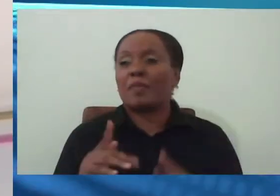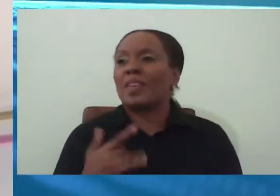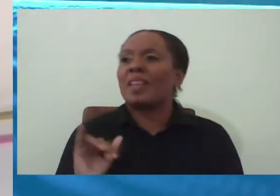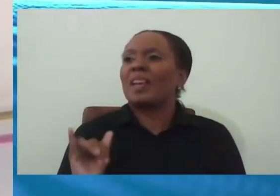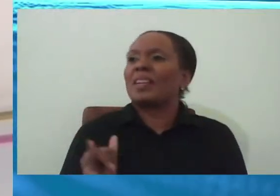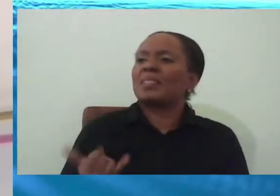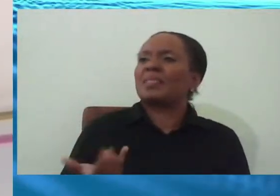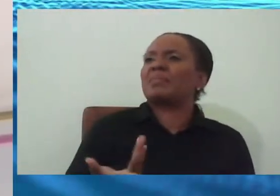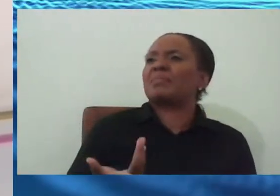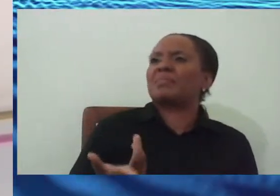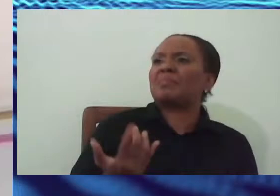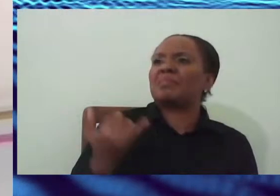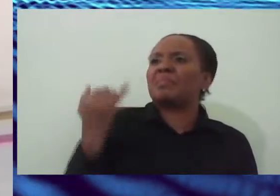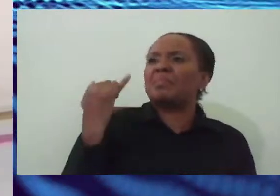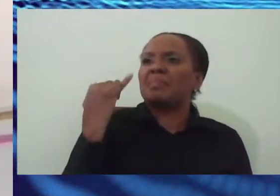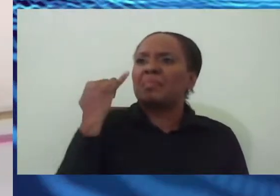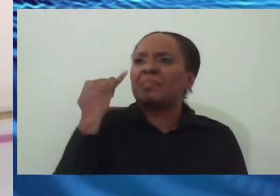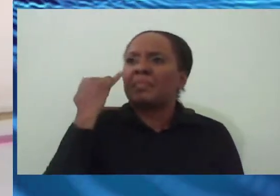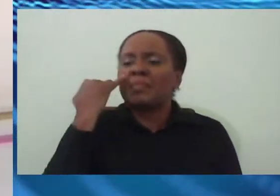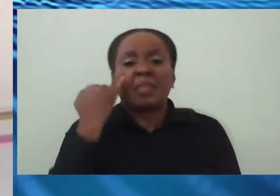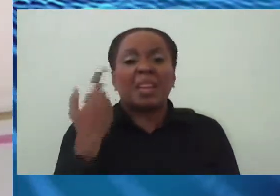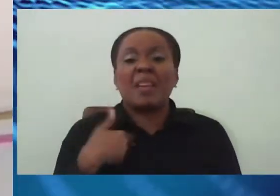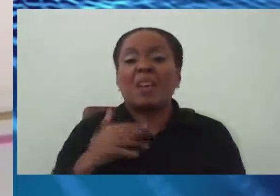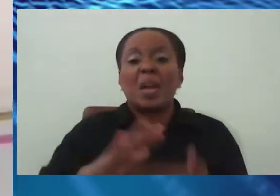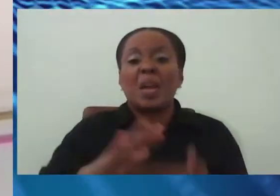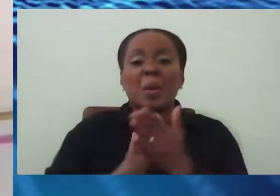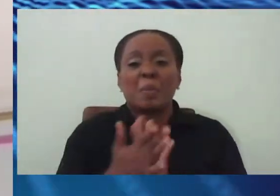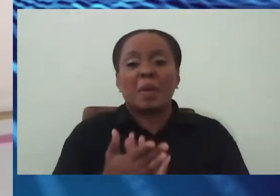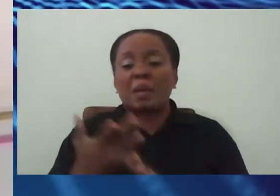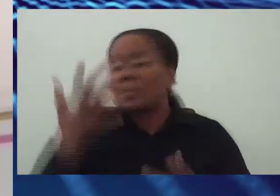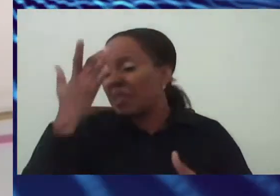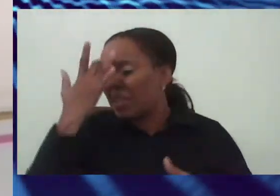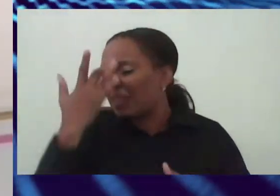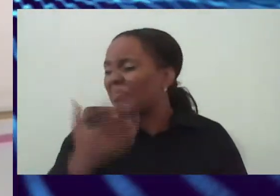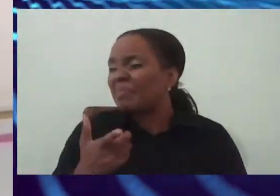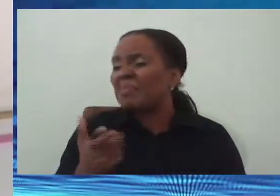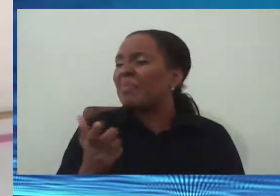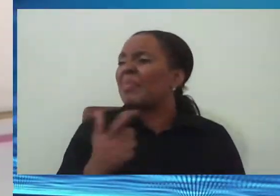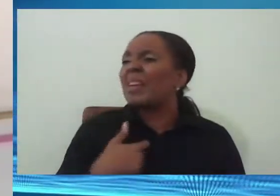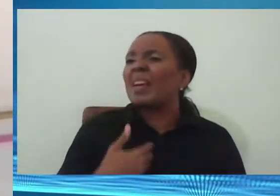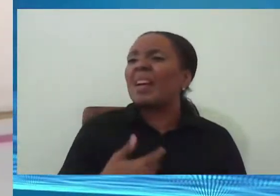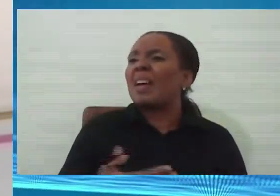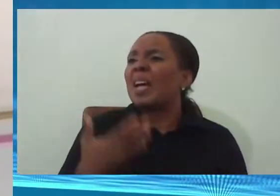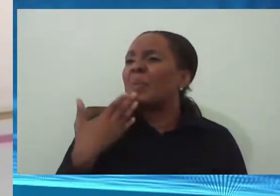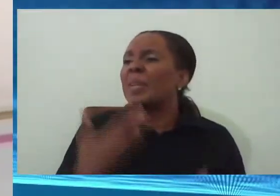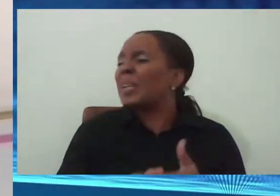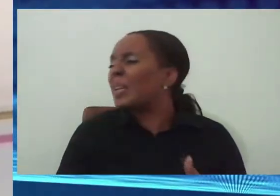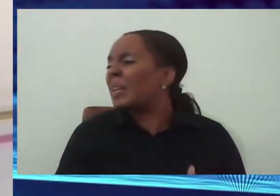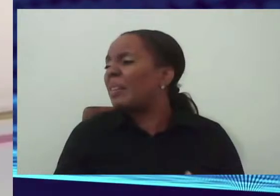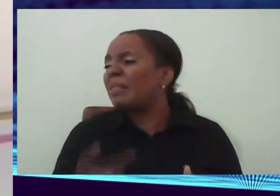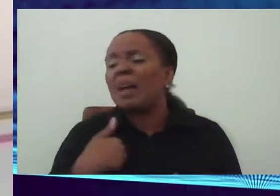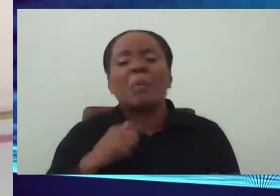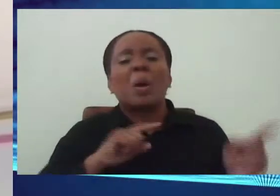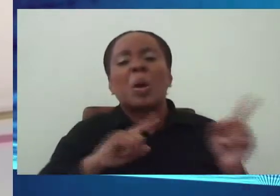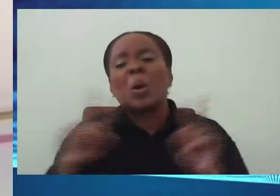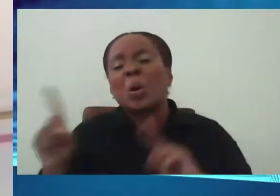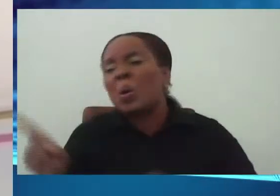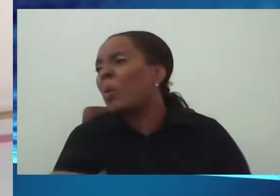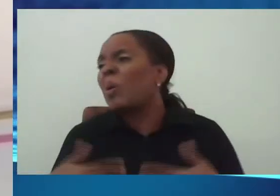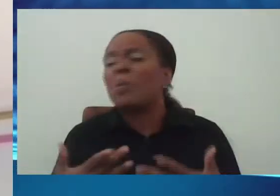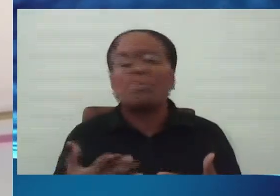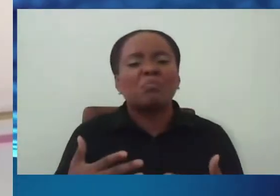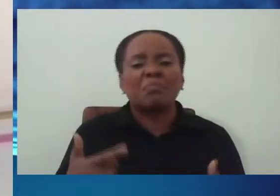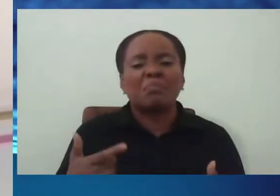unwell, you will be able to activate the necessary services fast enough, and that the services will be able to facilitate you and help